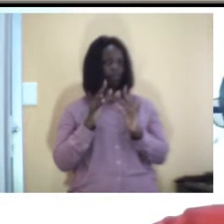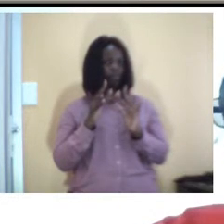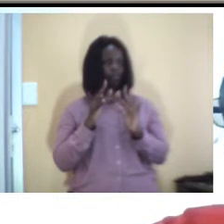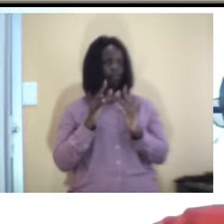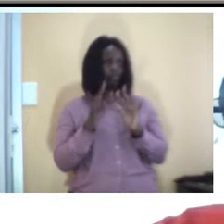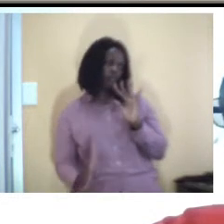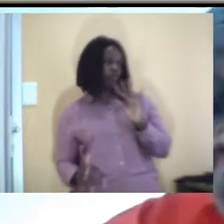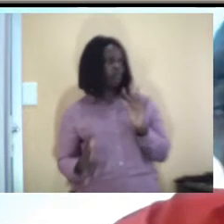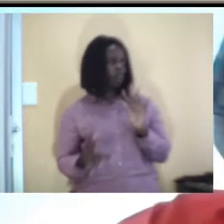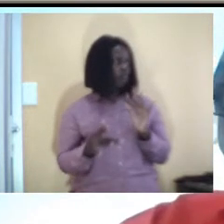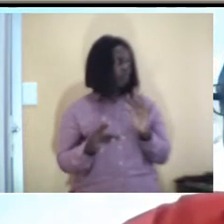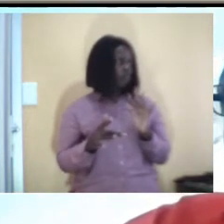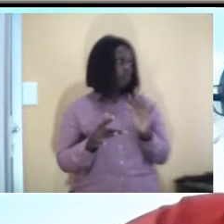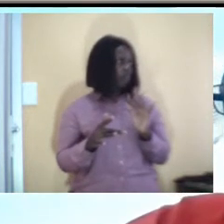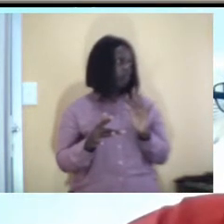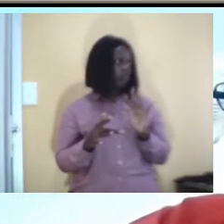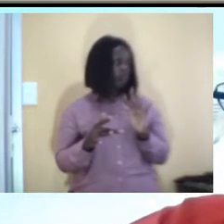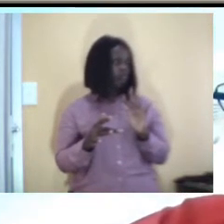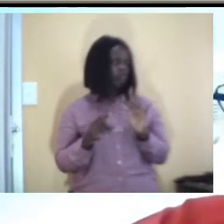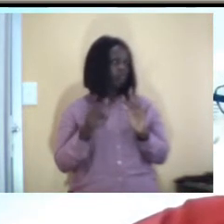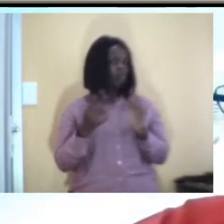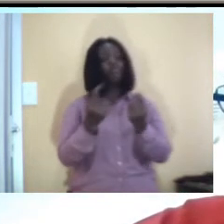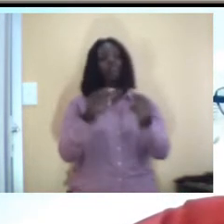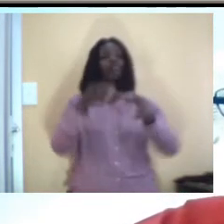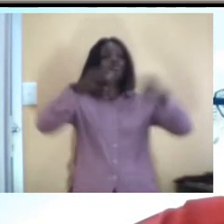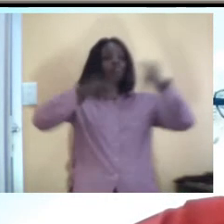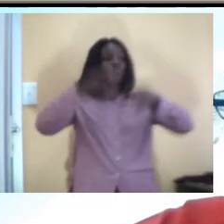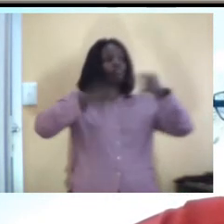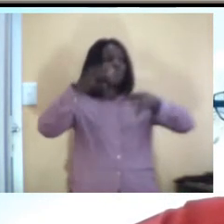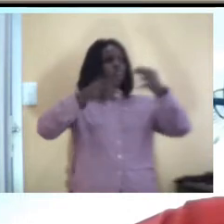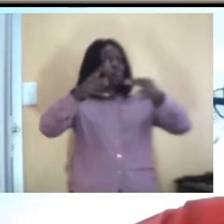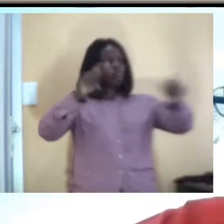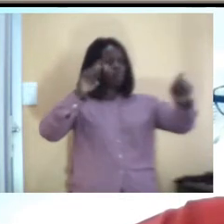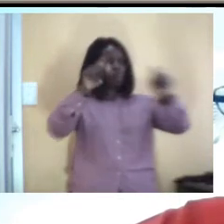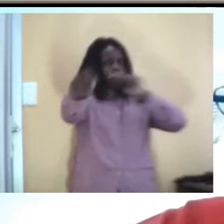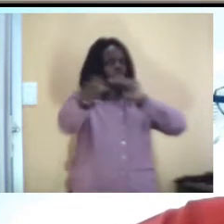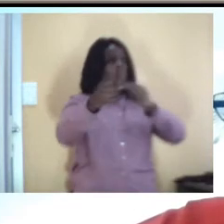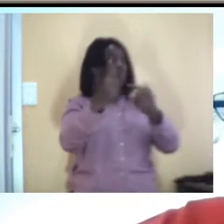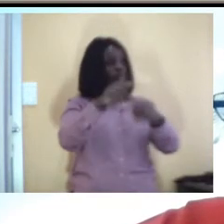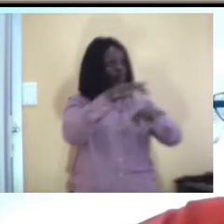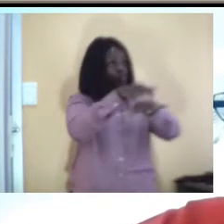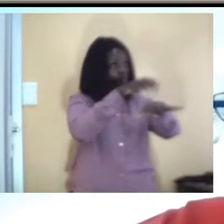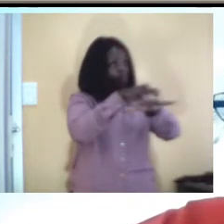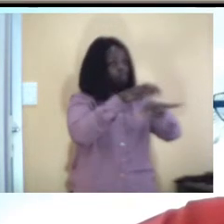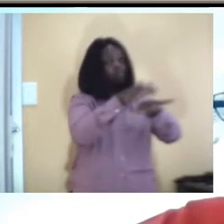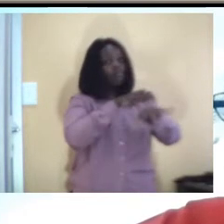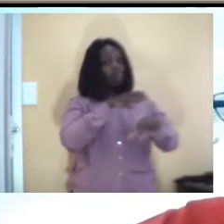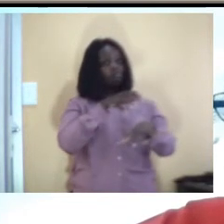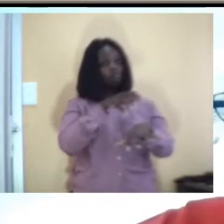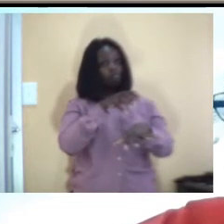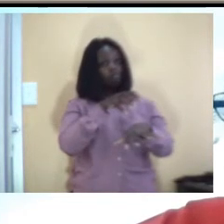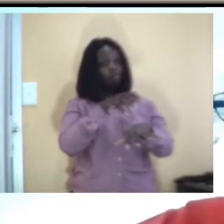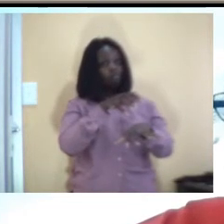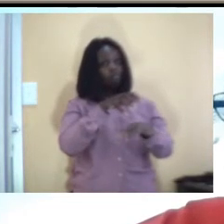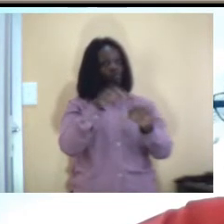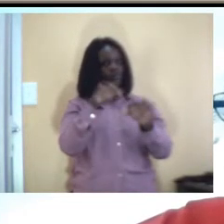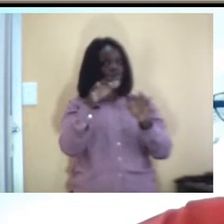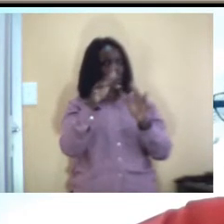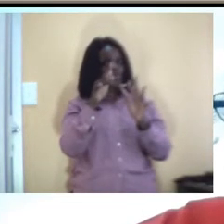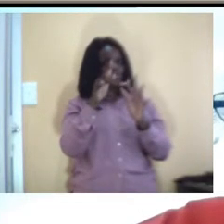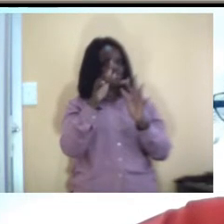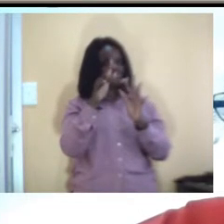of politically will to radically transform agriculture and ultimately